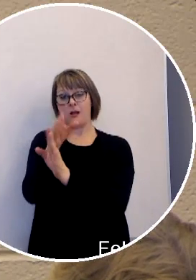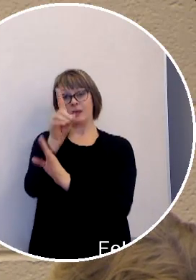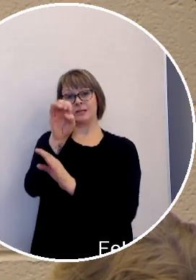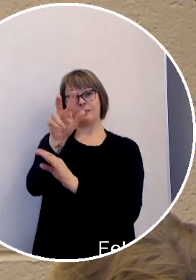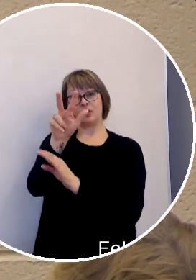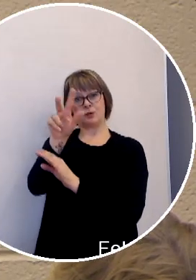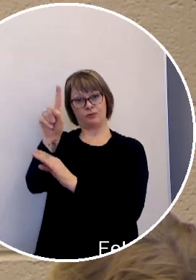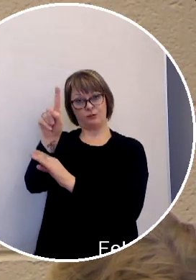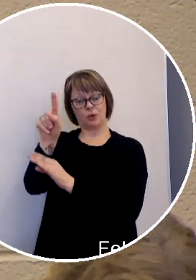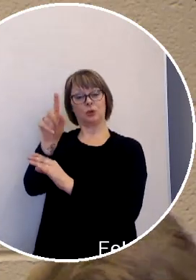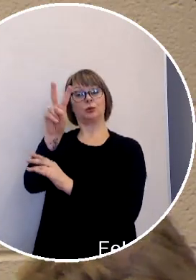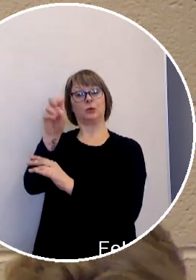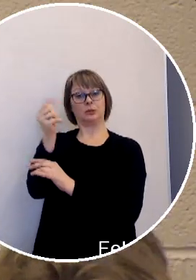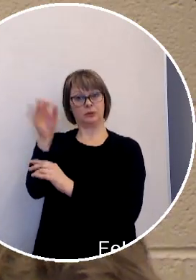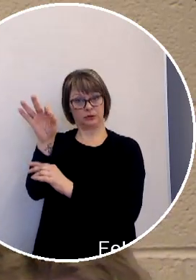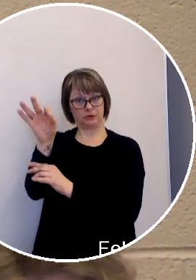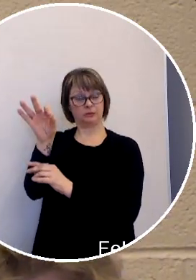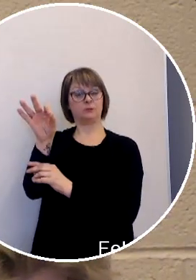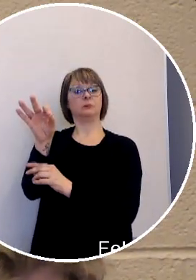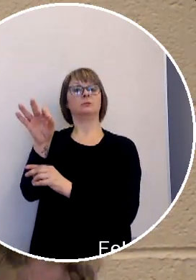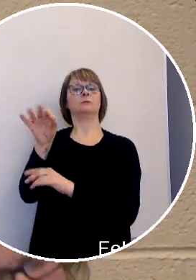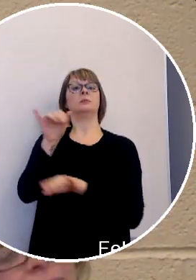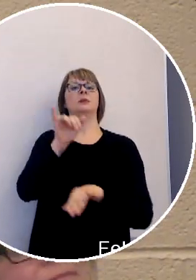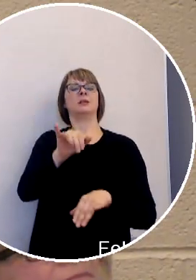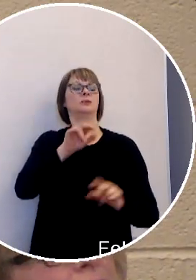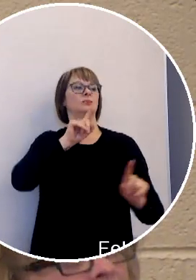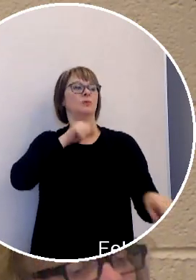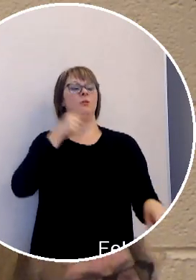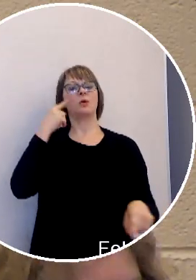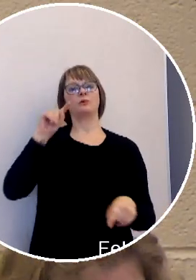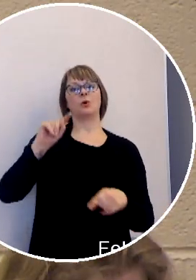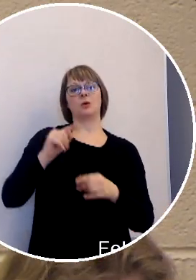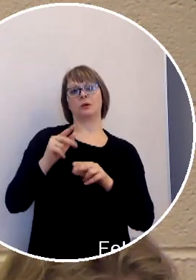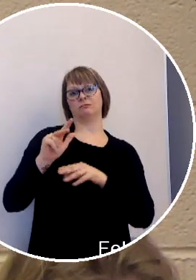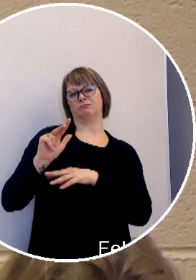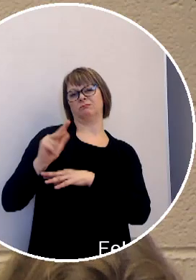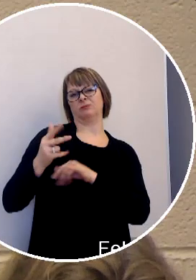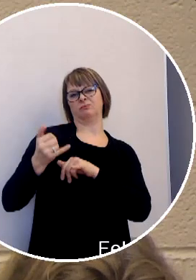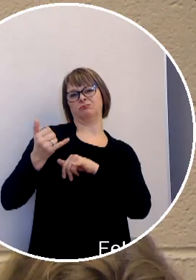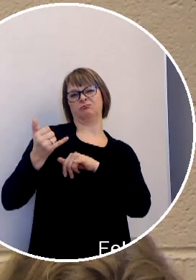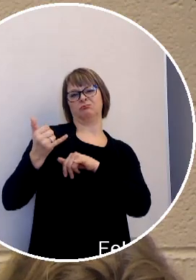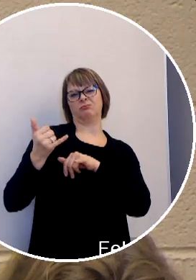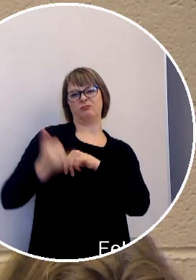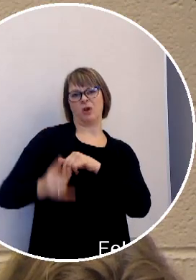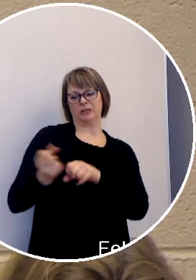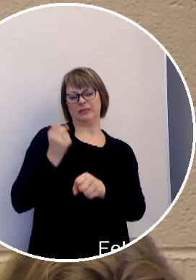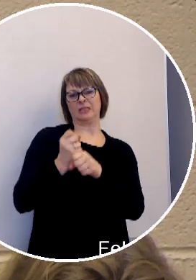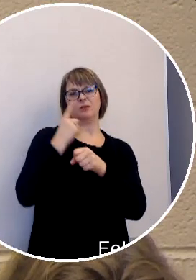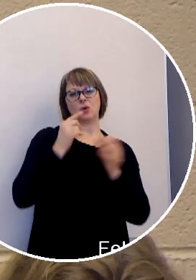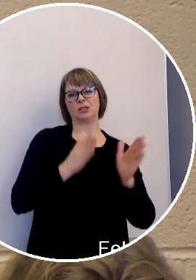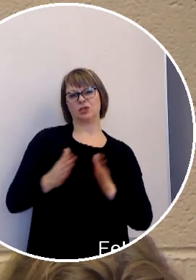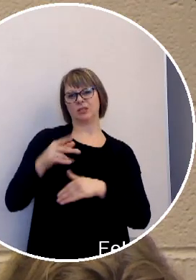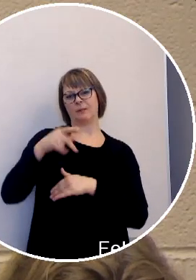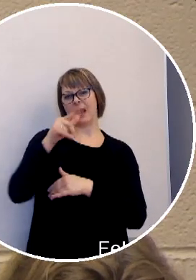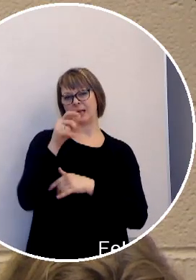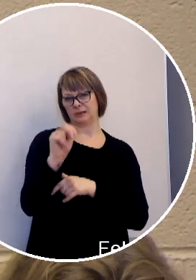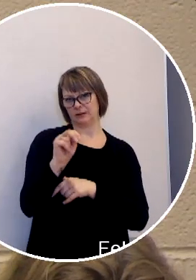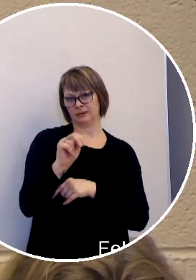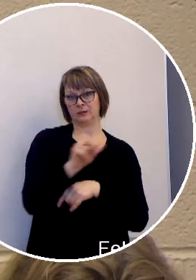31st, 2019. As you know, this is the fall report for the third and final year of our strategic plan, which is